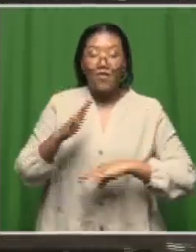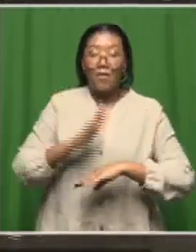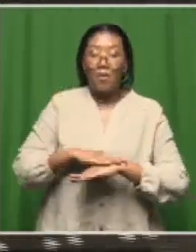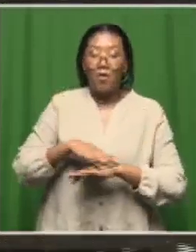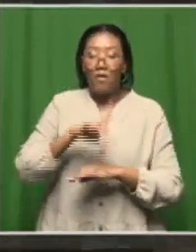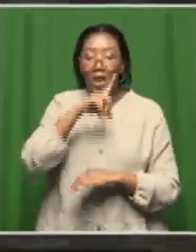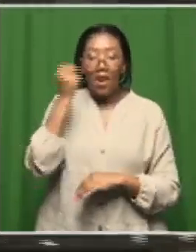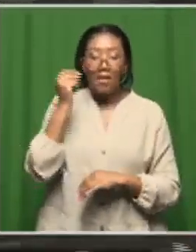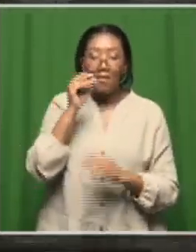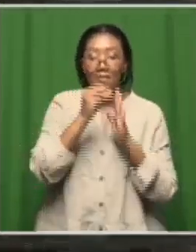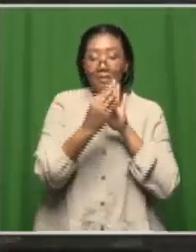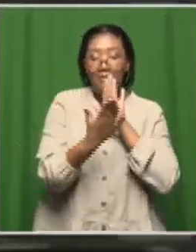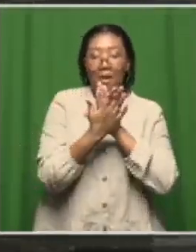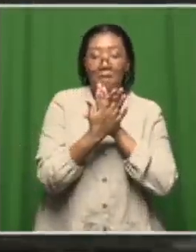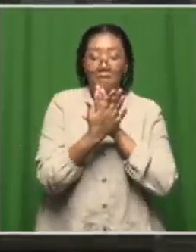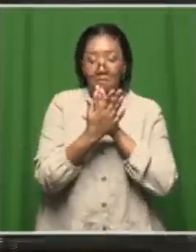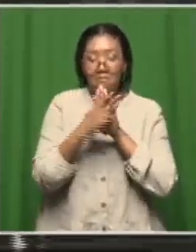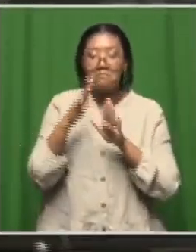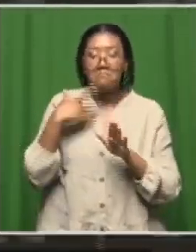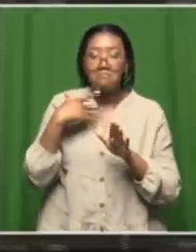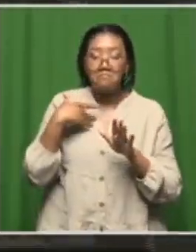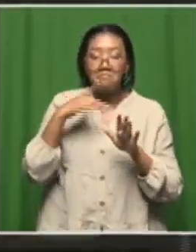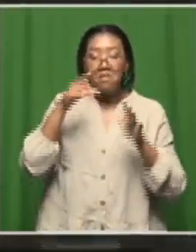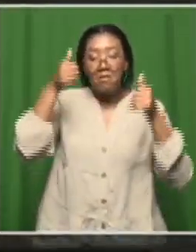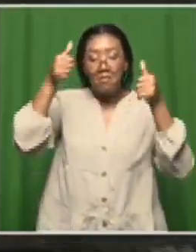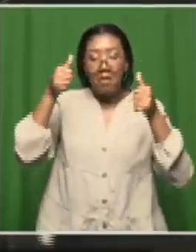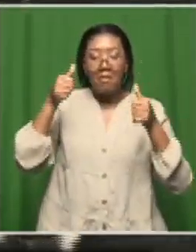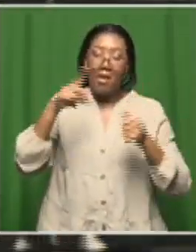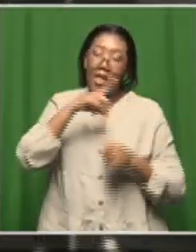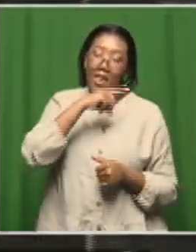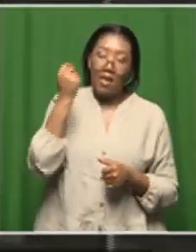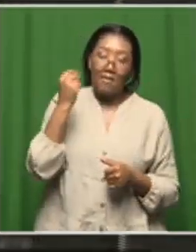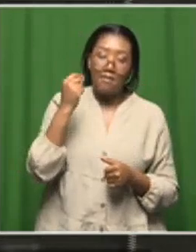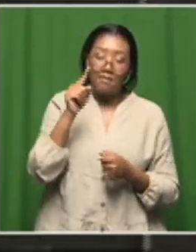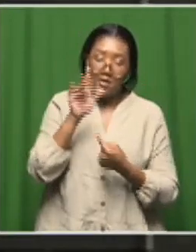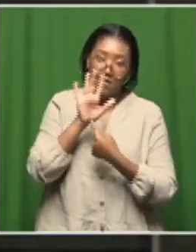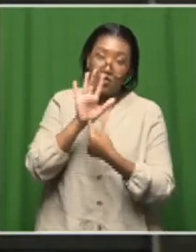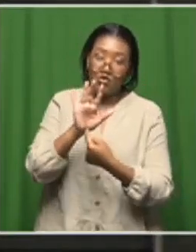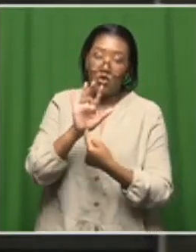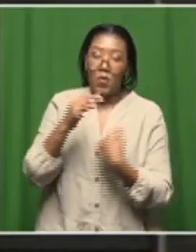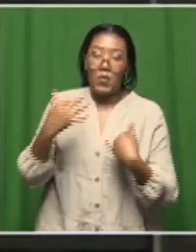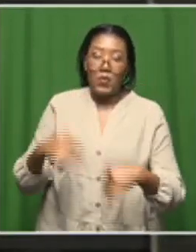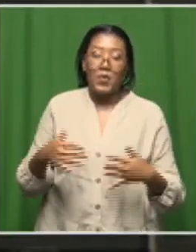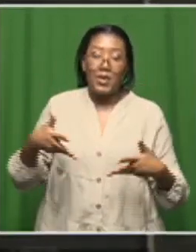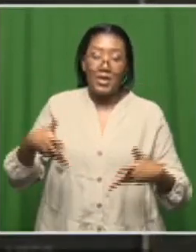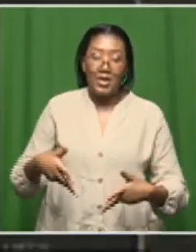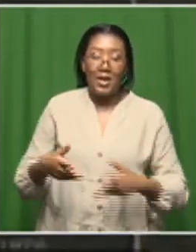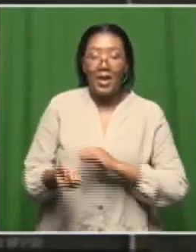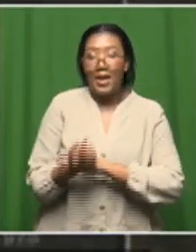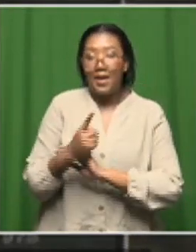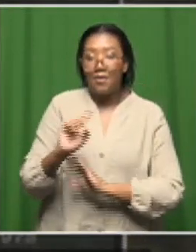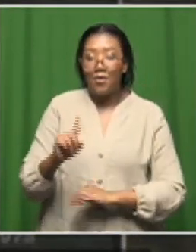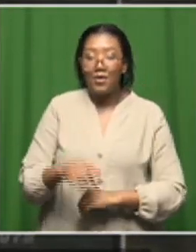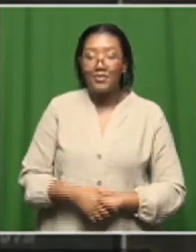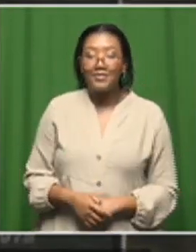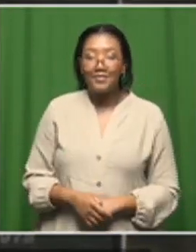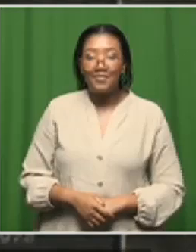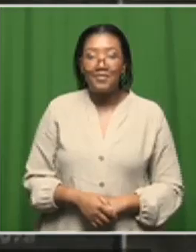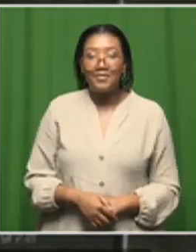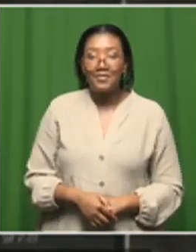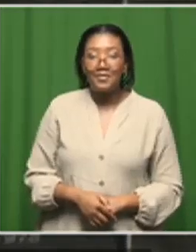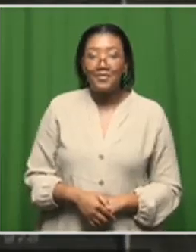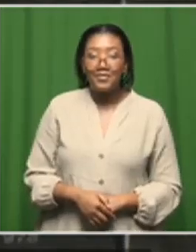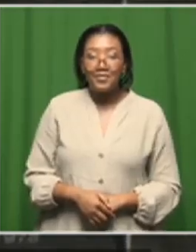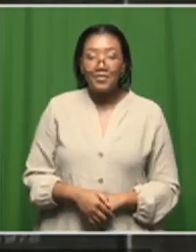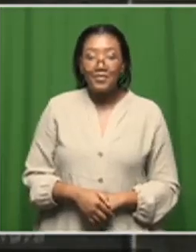name, something tangible that shows that indeed this was a space of incarceration. Over and above that, there's